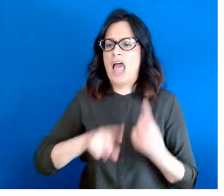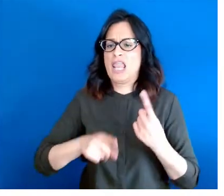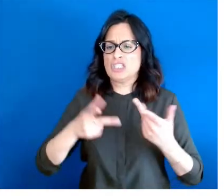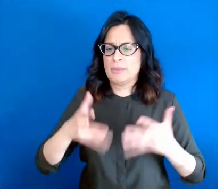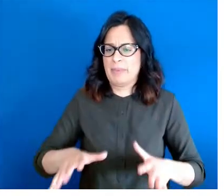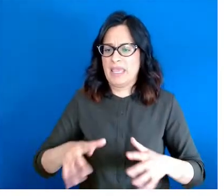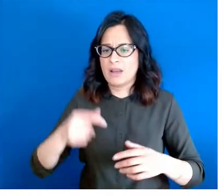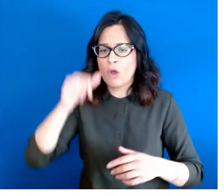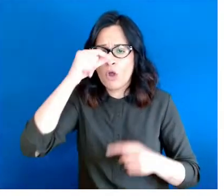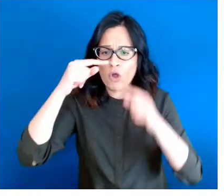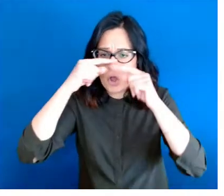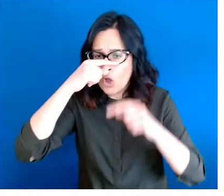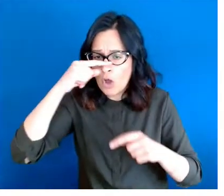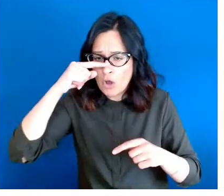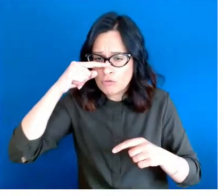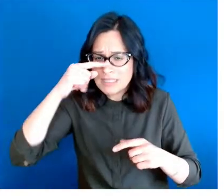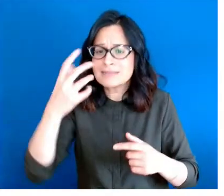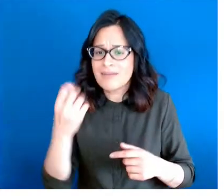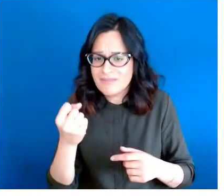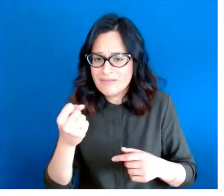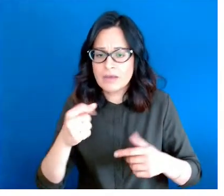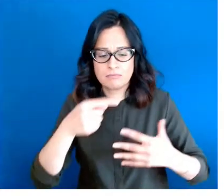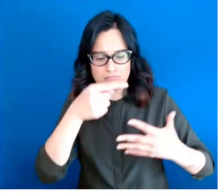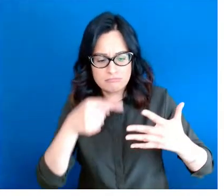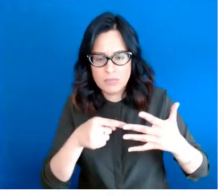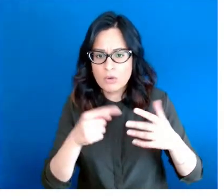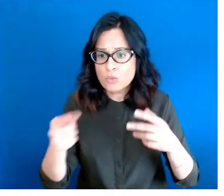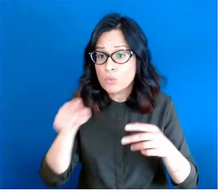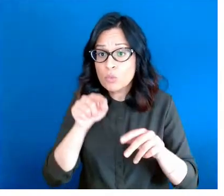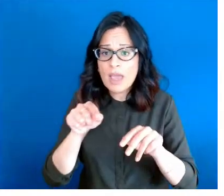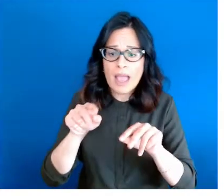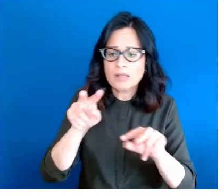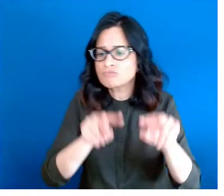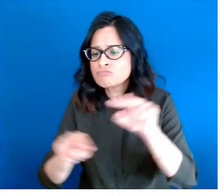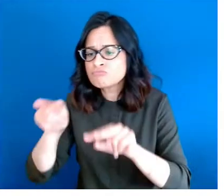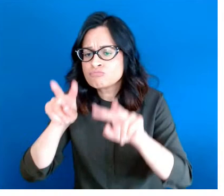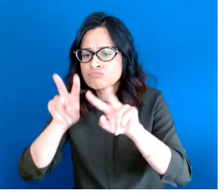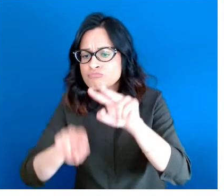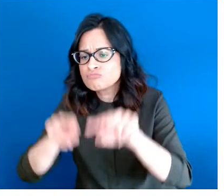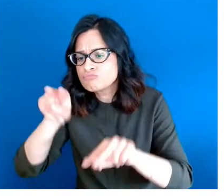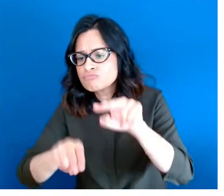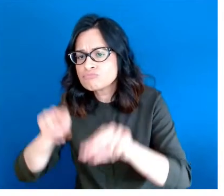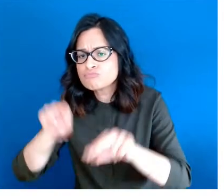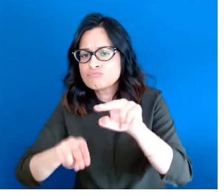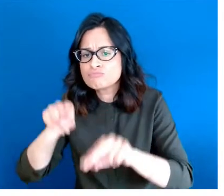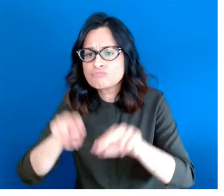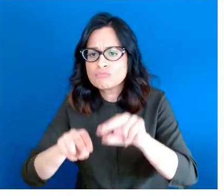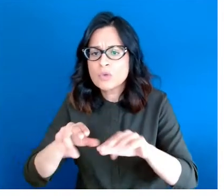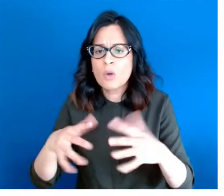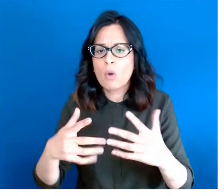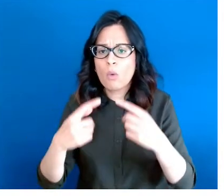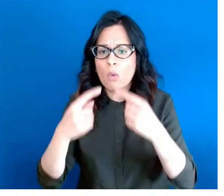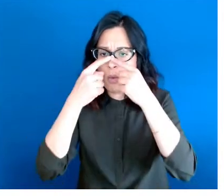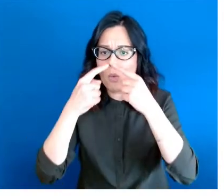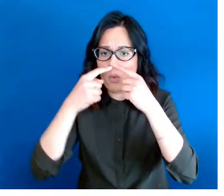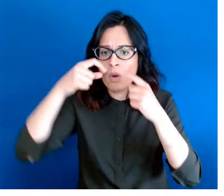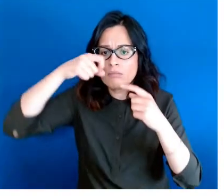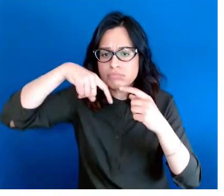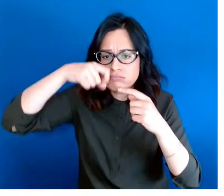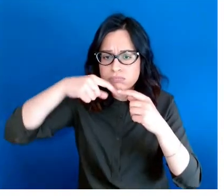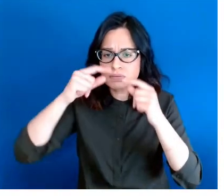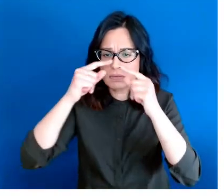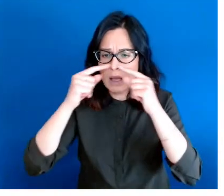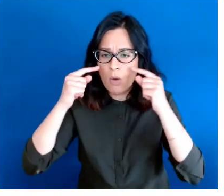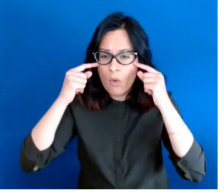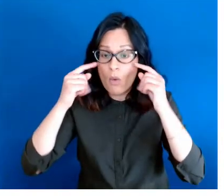crease. On inspection, a typical sign are the enlarged inferior turbinates with a pale mucosa. And then